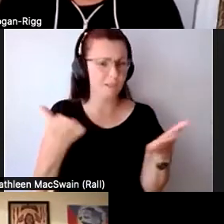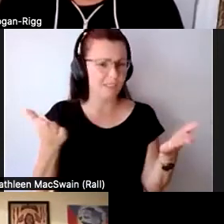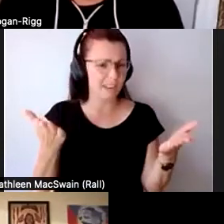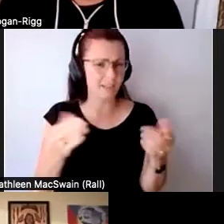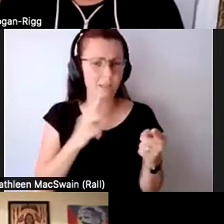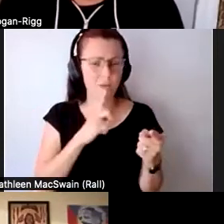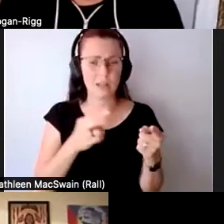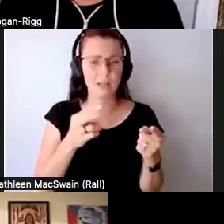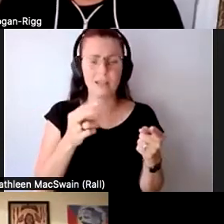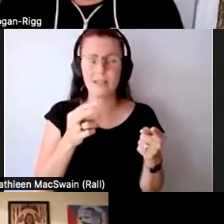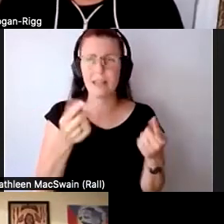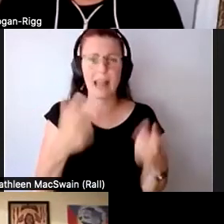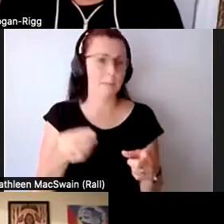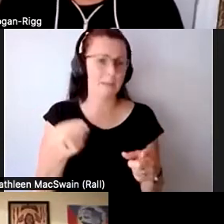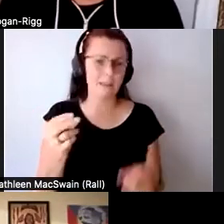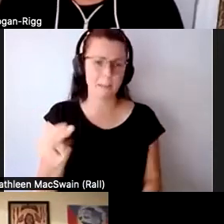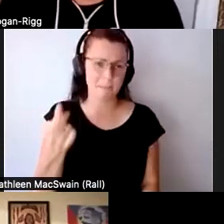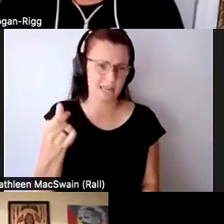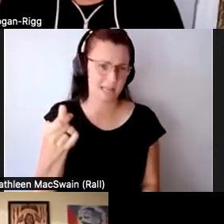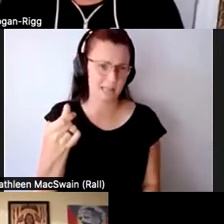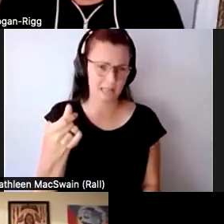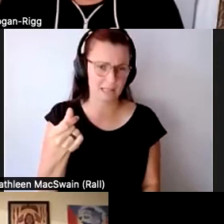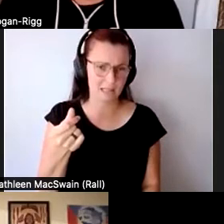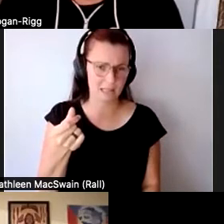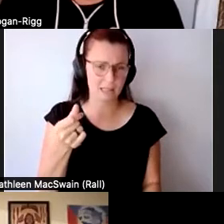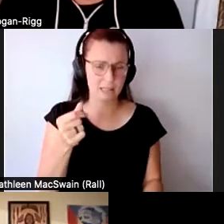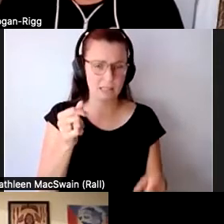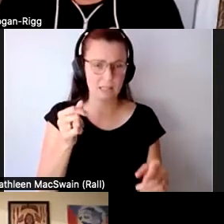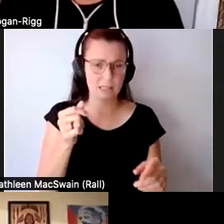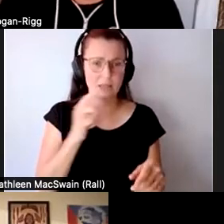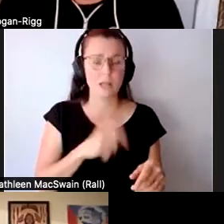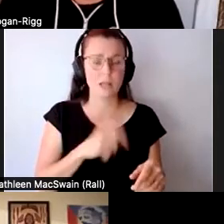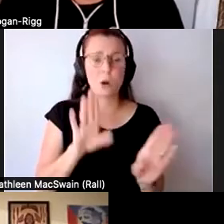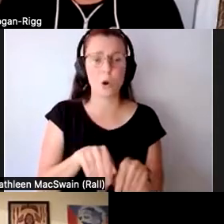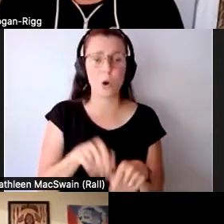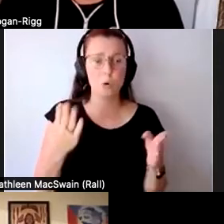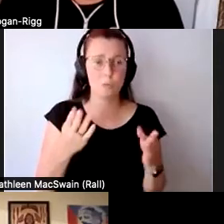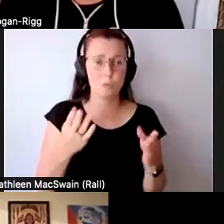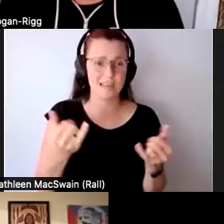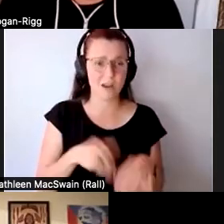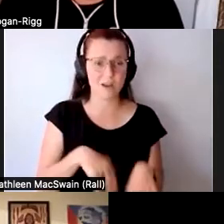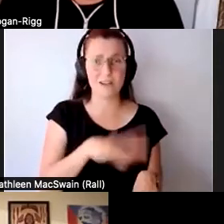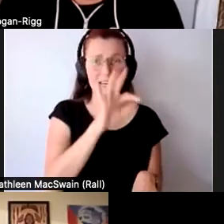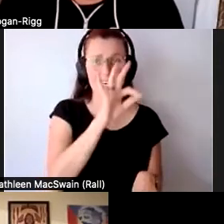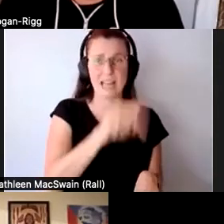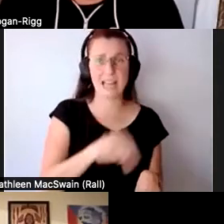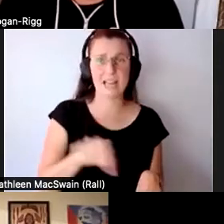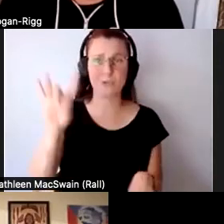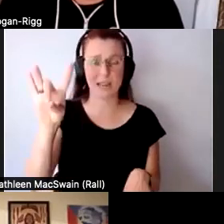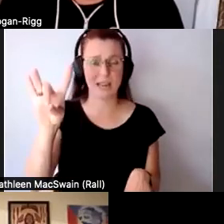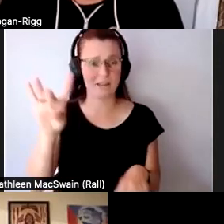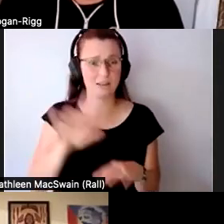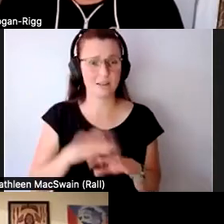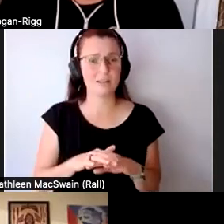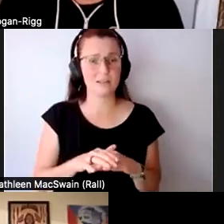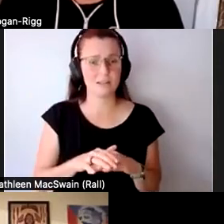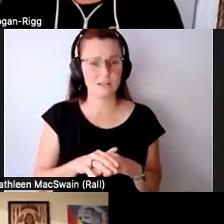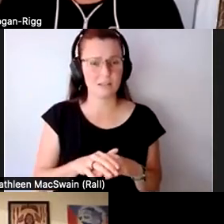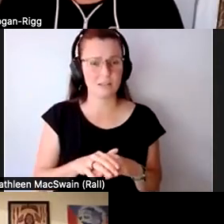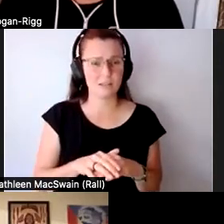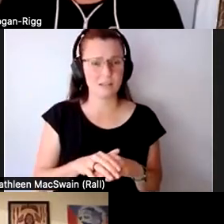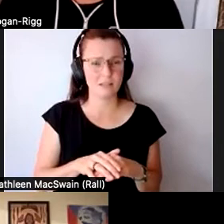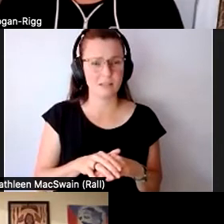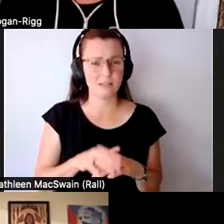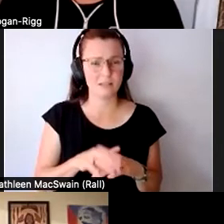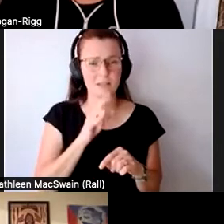immediately. By the way, we're only open from 9 a.m. to 8 p.m. now. We're going to open to 11:30 p.m. and then 24 hours, and that